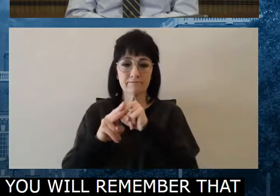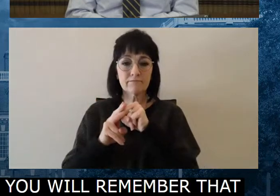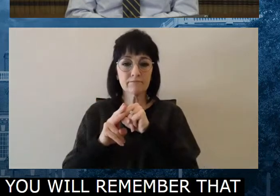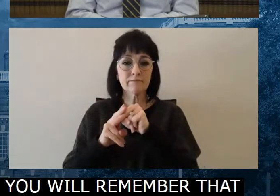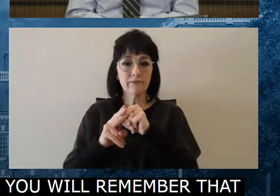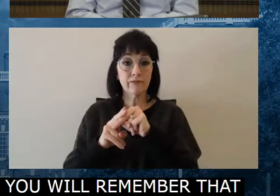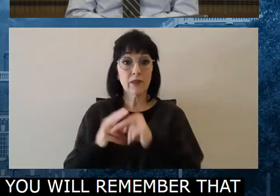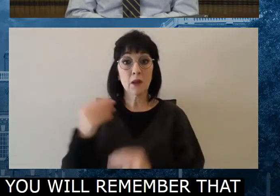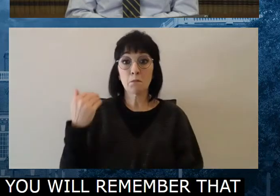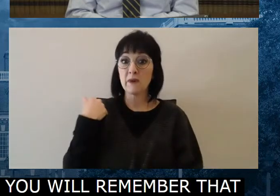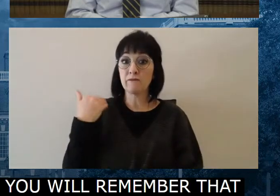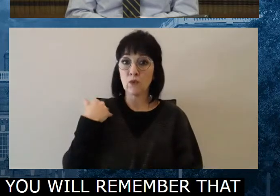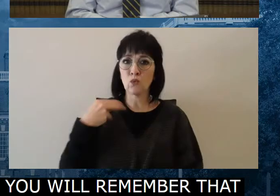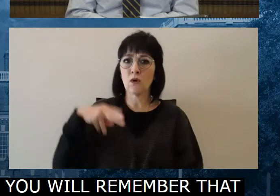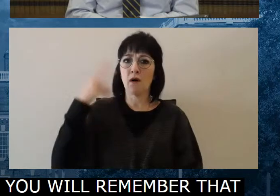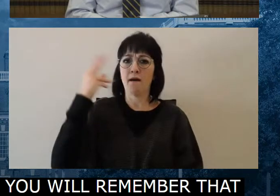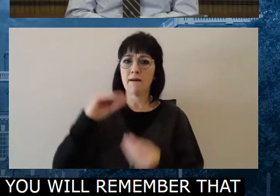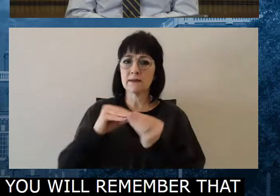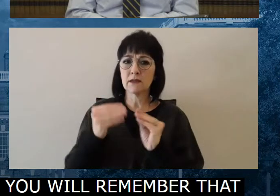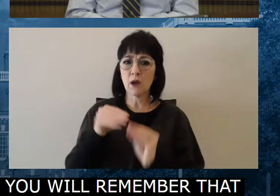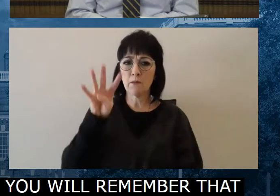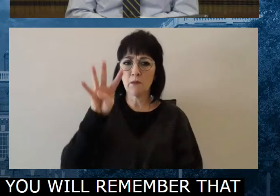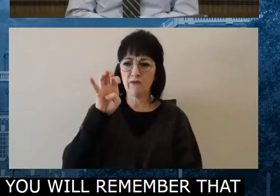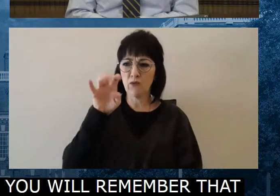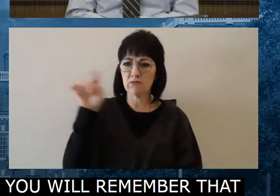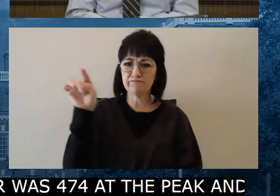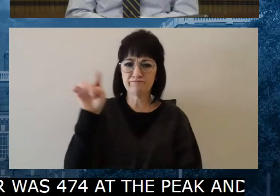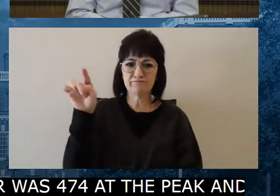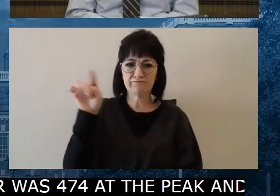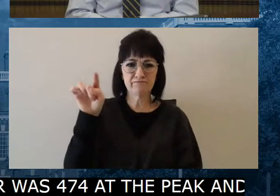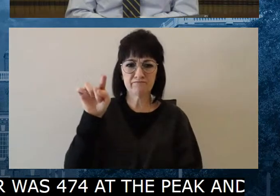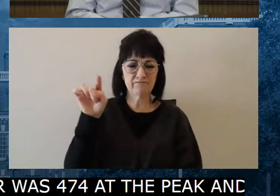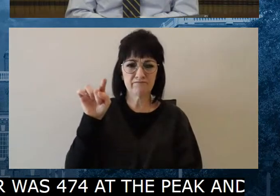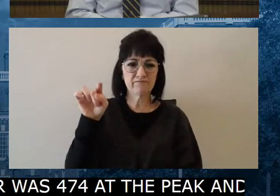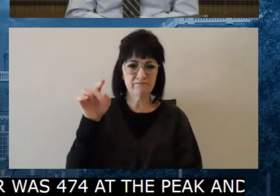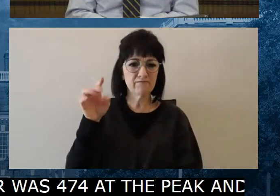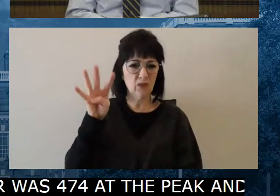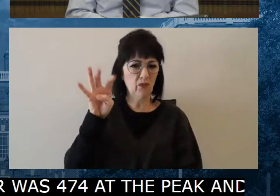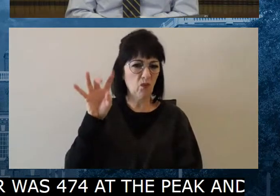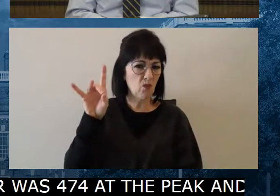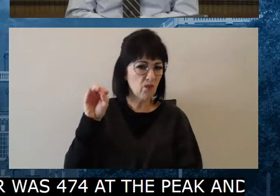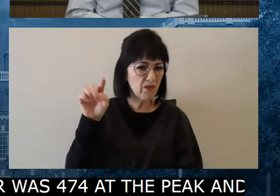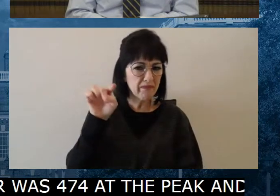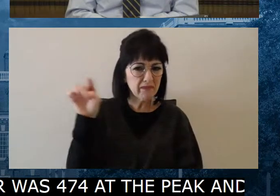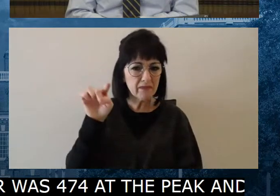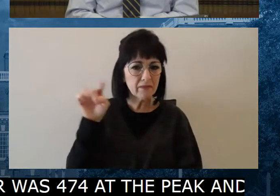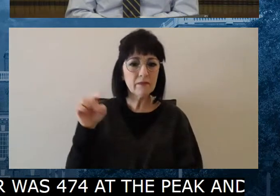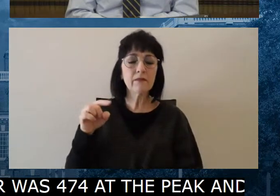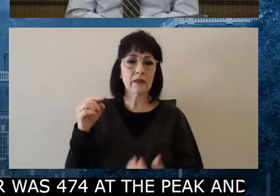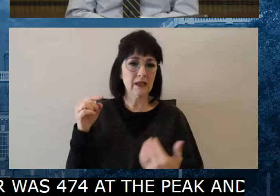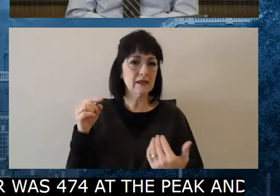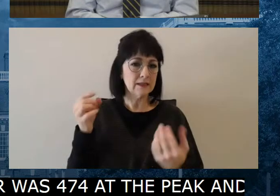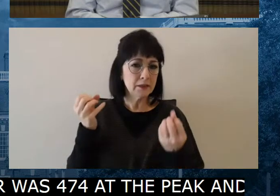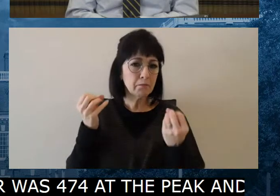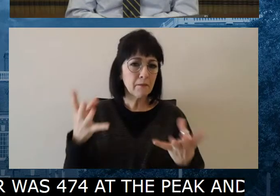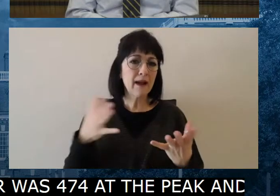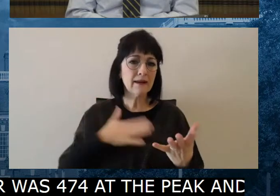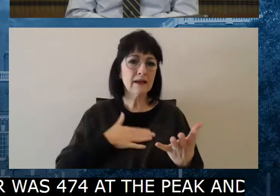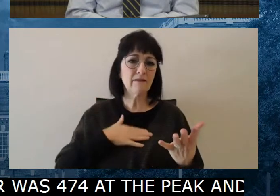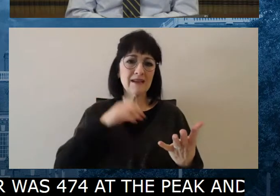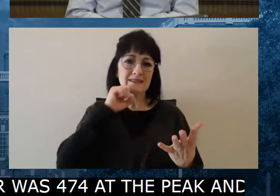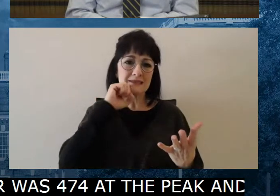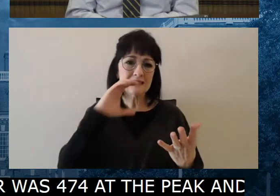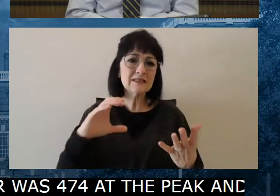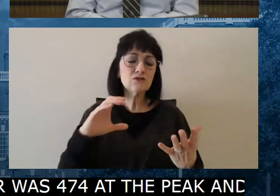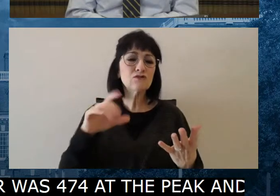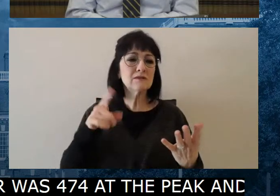of course, we continue to have mostly our senior citizens succumb to COVID-19, and